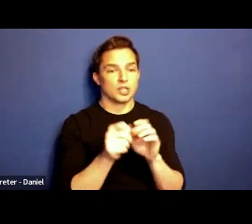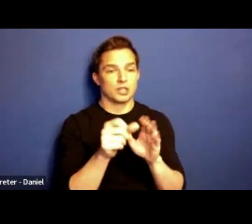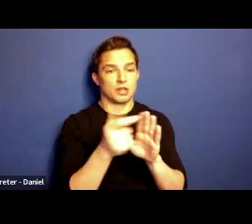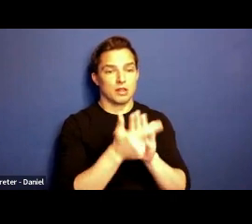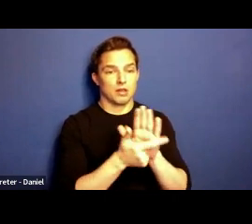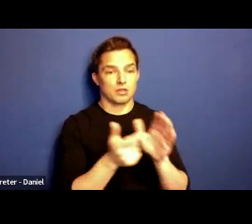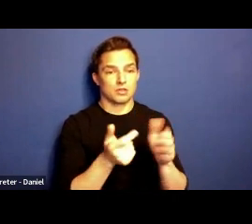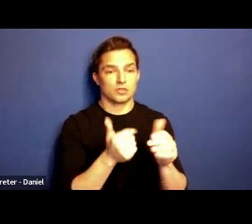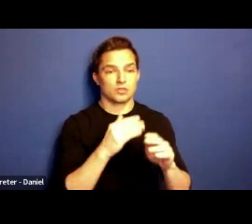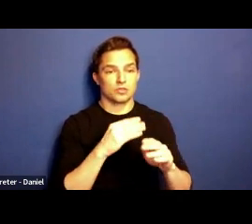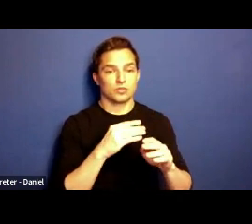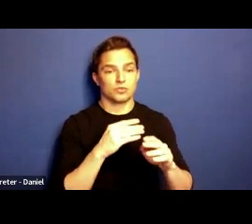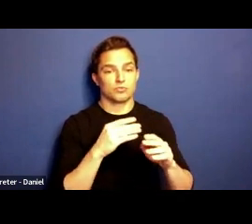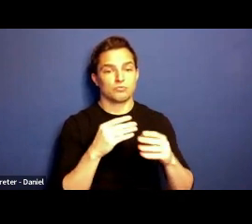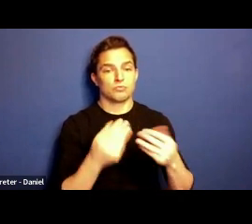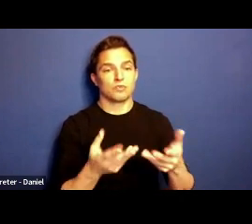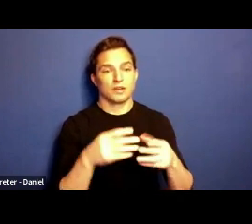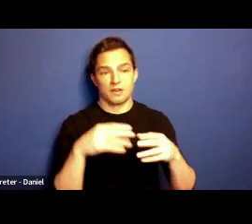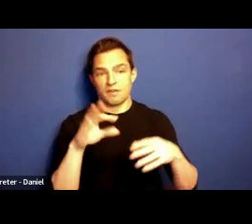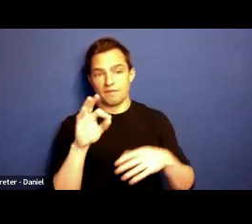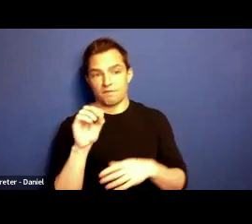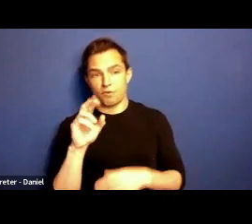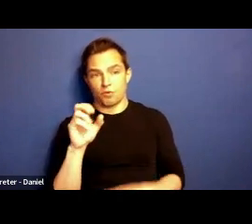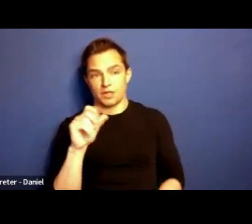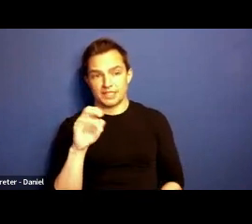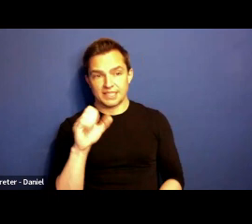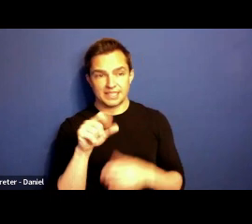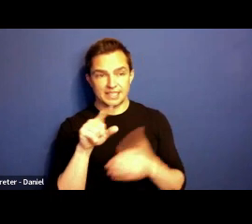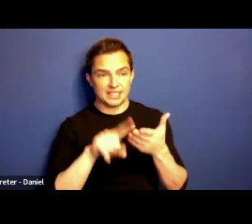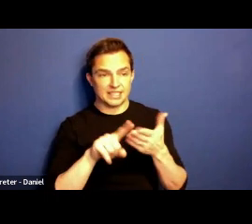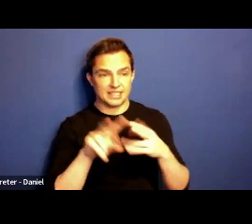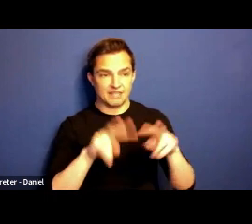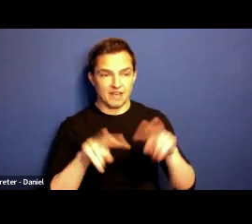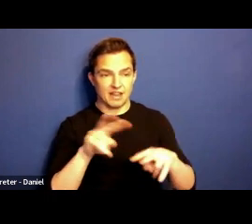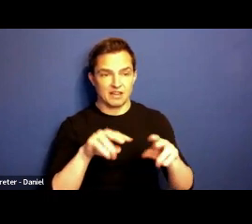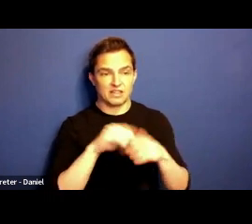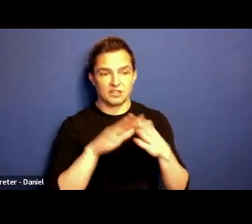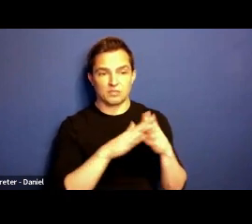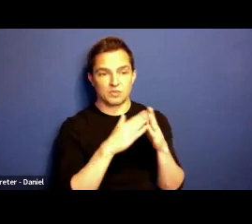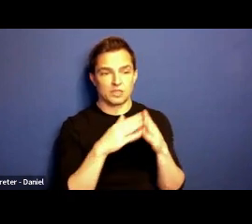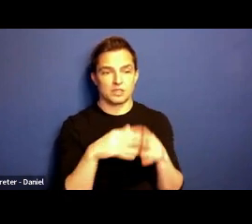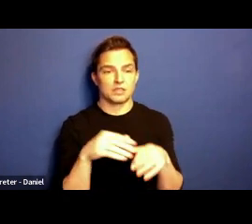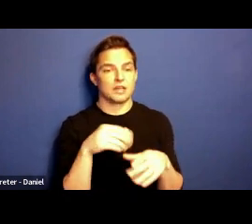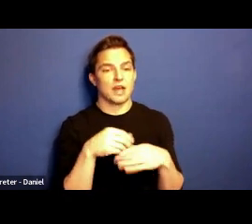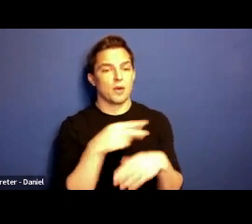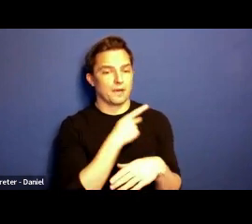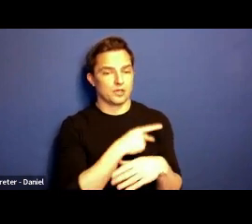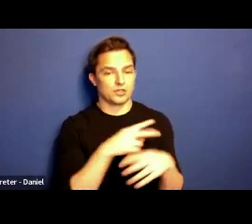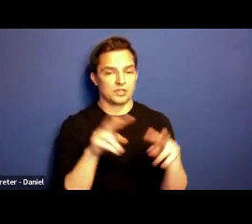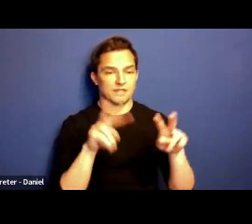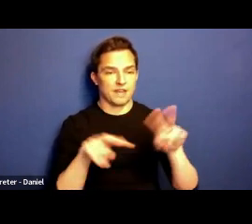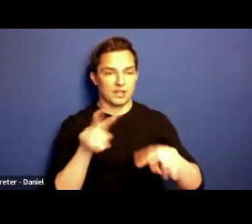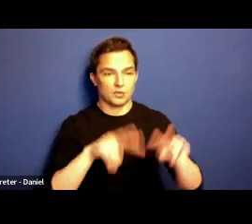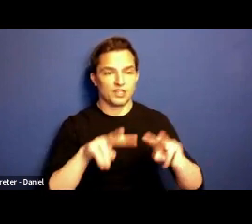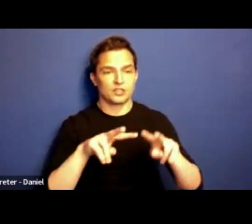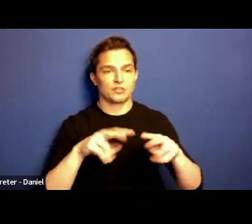permit forensic evaluations and services to be done in the community. So outpatient competency evaluations and restoration is